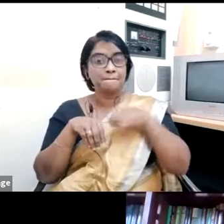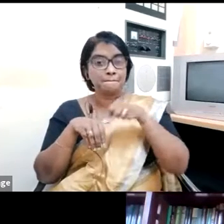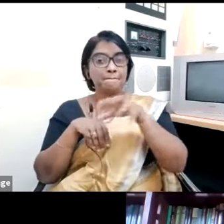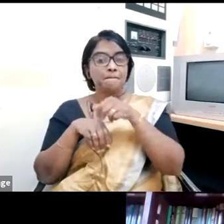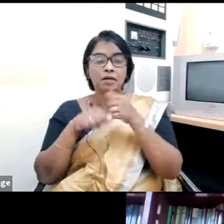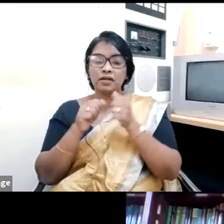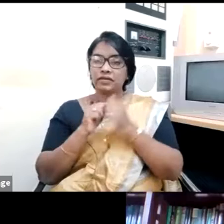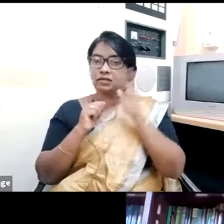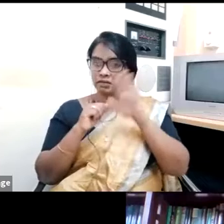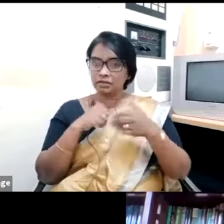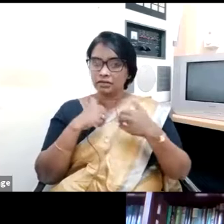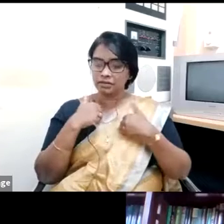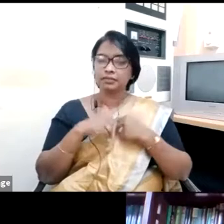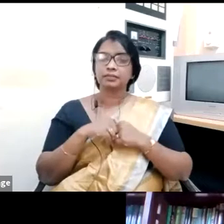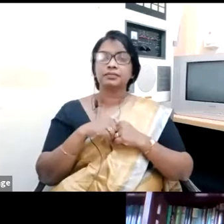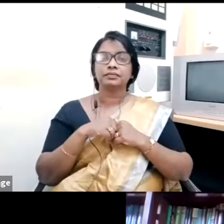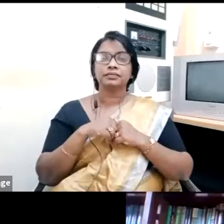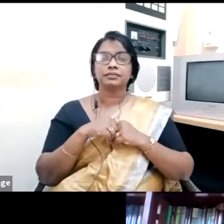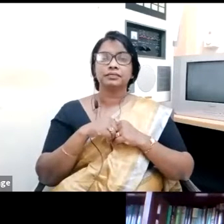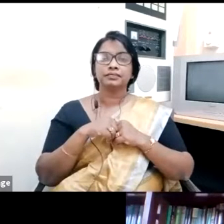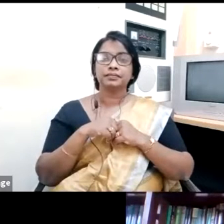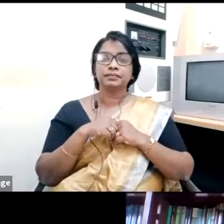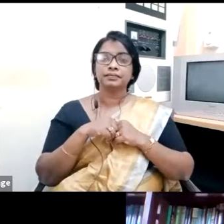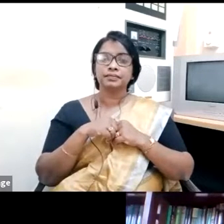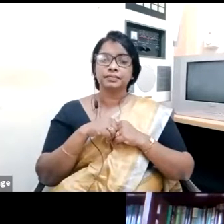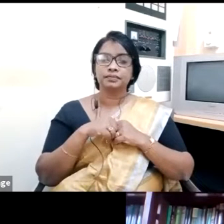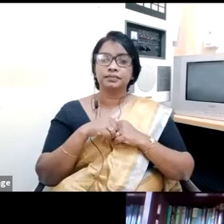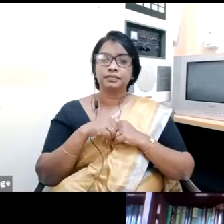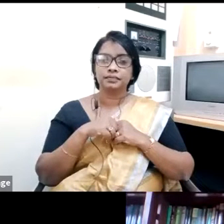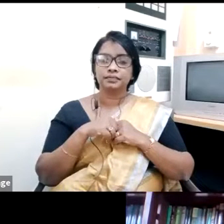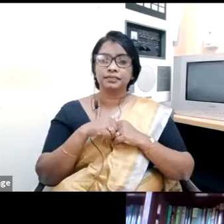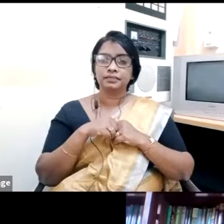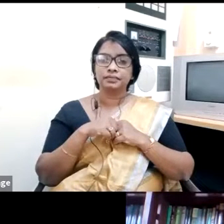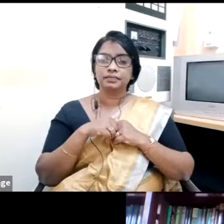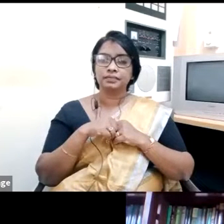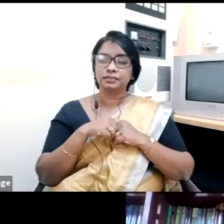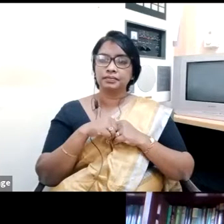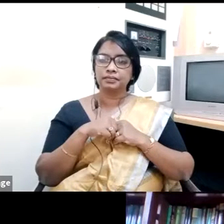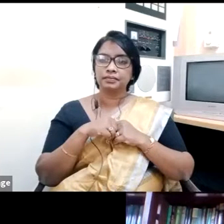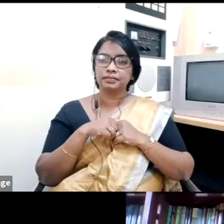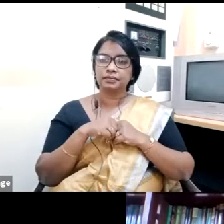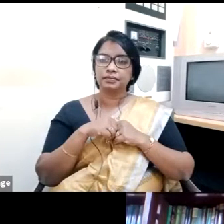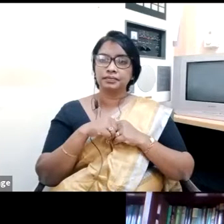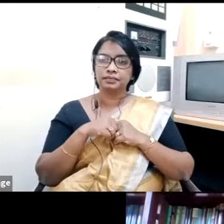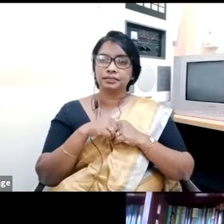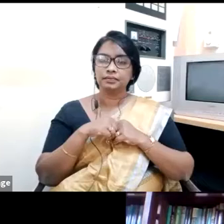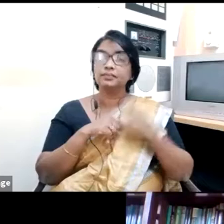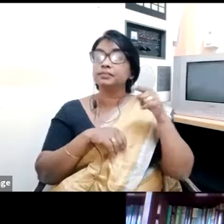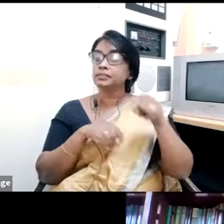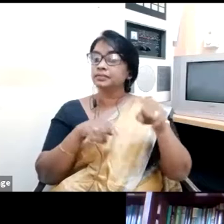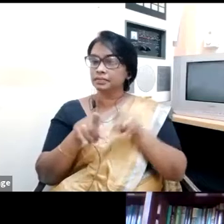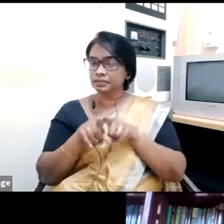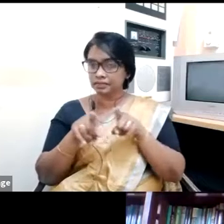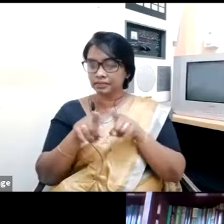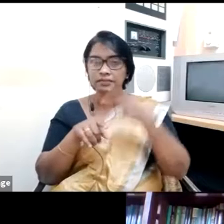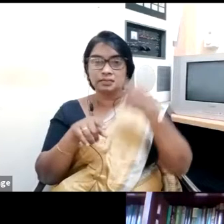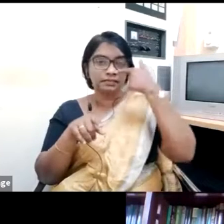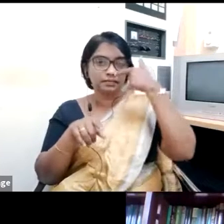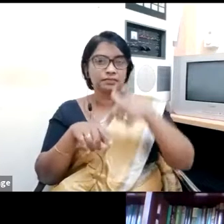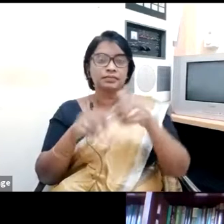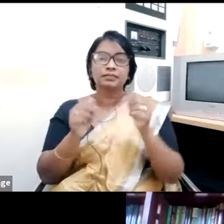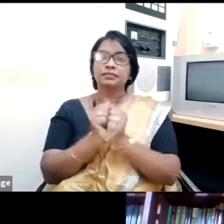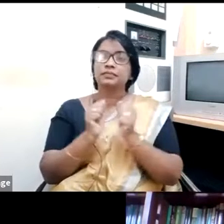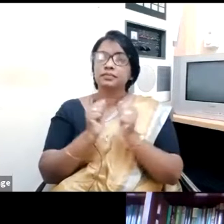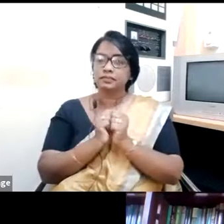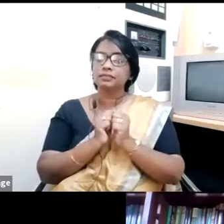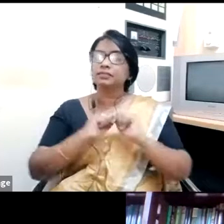We have been recognized as an energy efficient company, and we have won some awards in keeping with our focus.